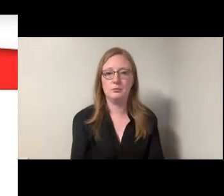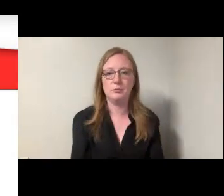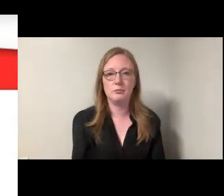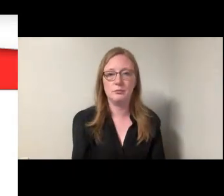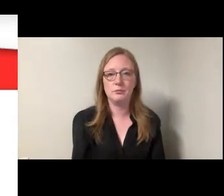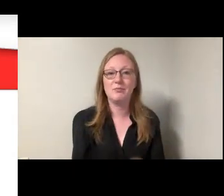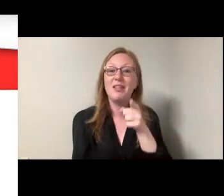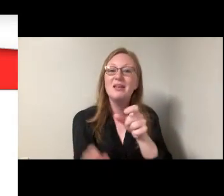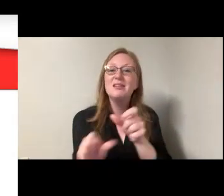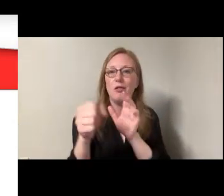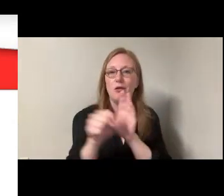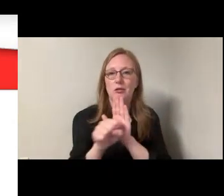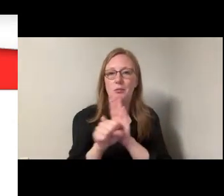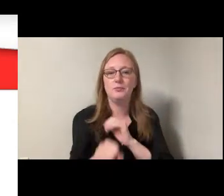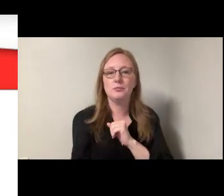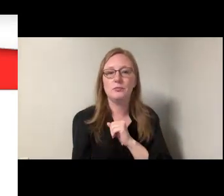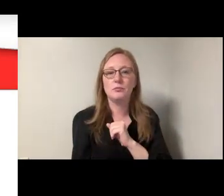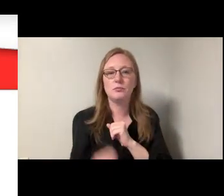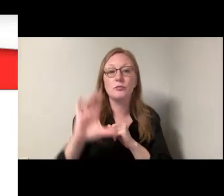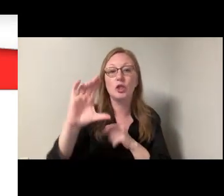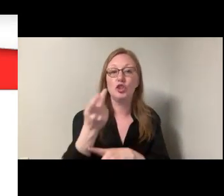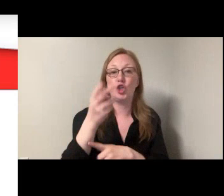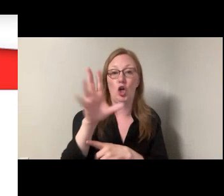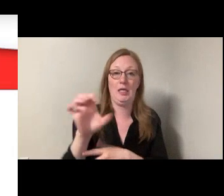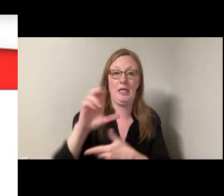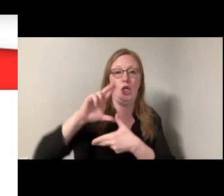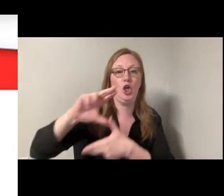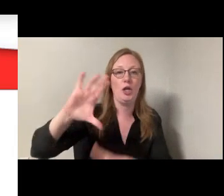here's Hurricane Charlie that